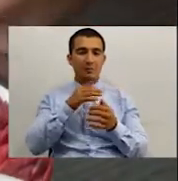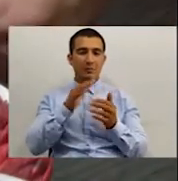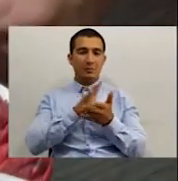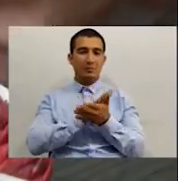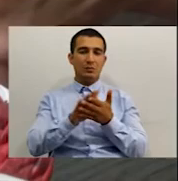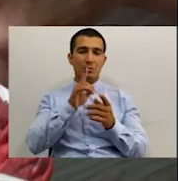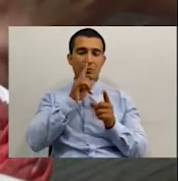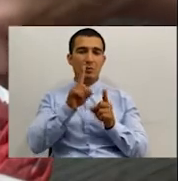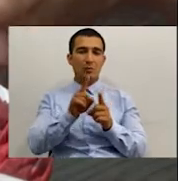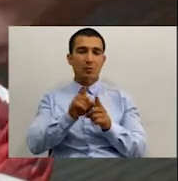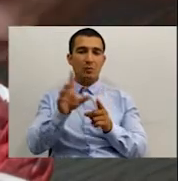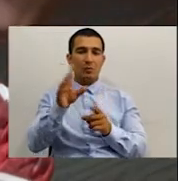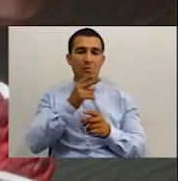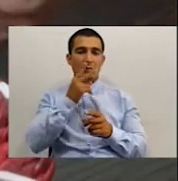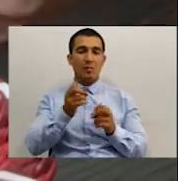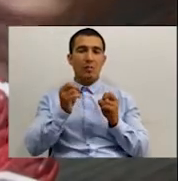ko'rinmaydigan darajada.